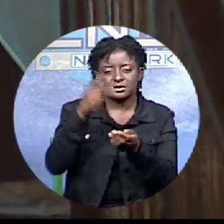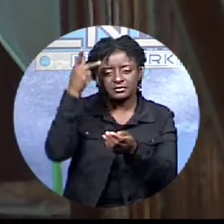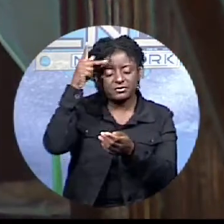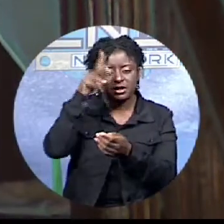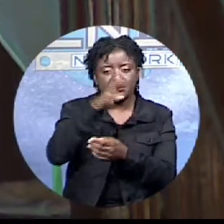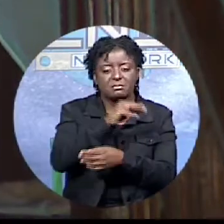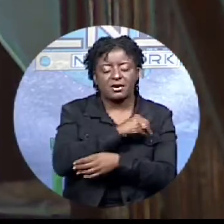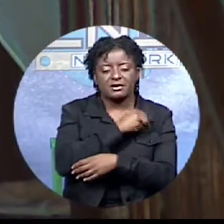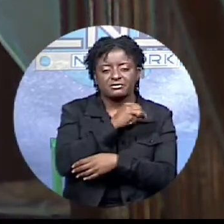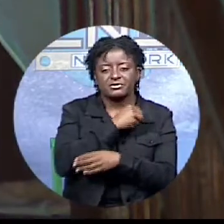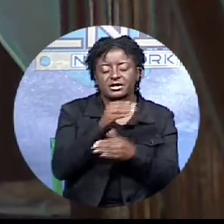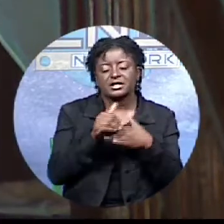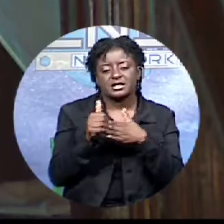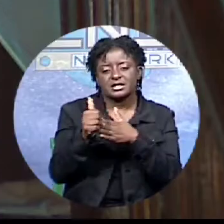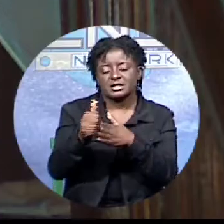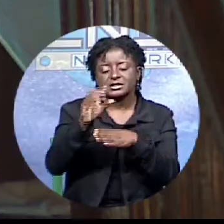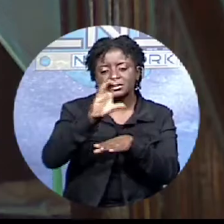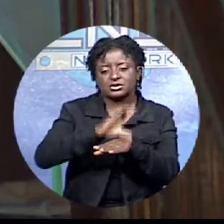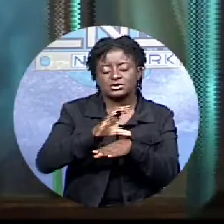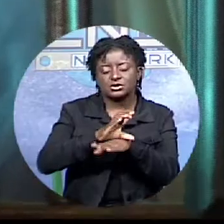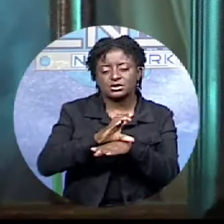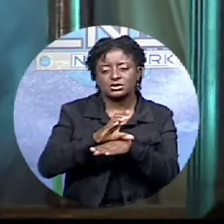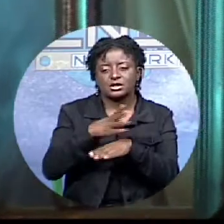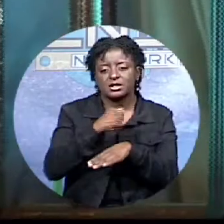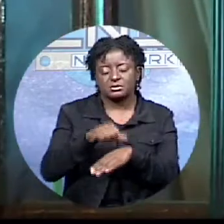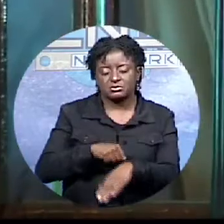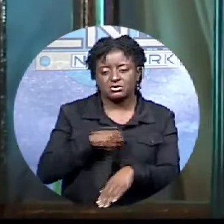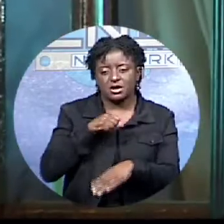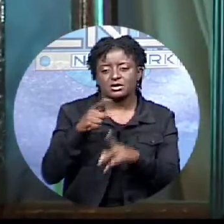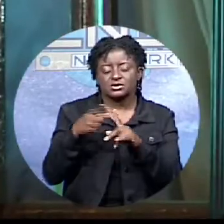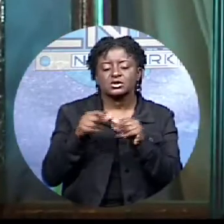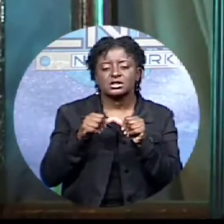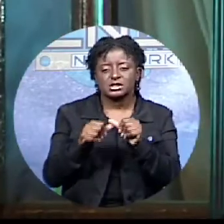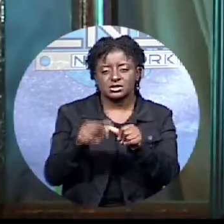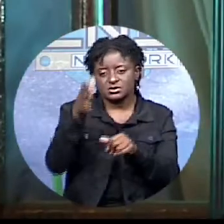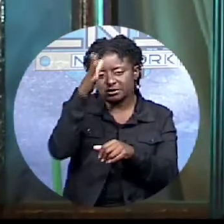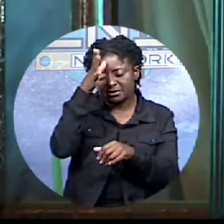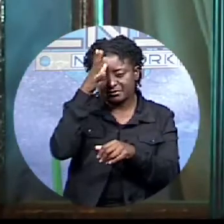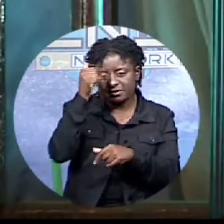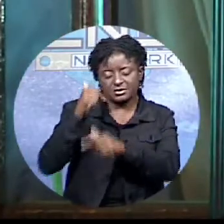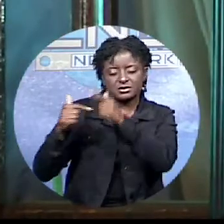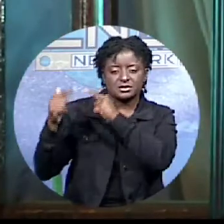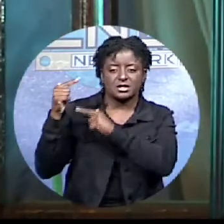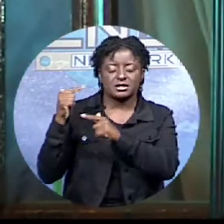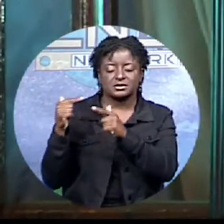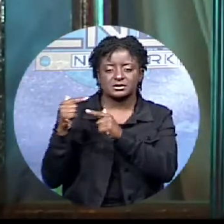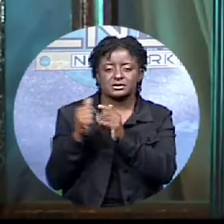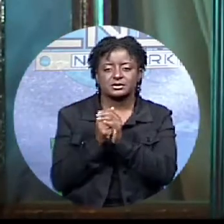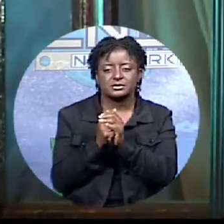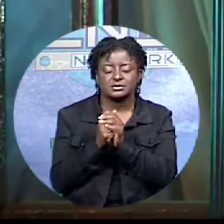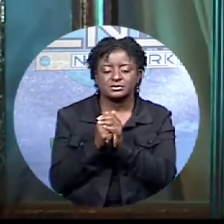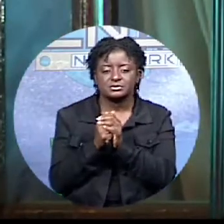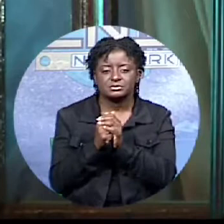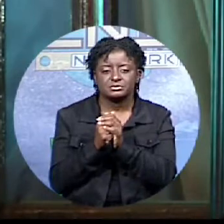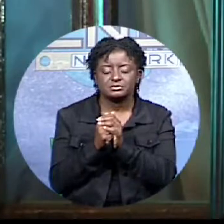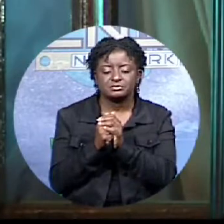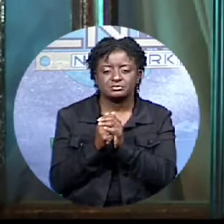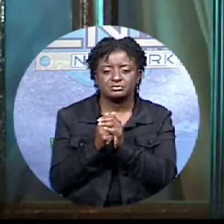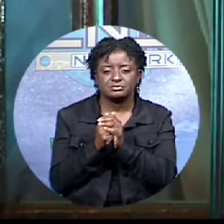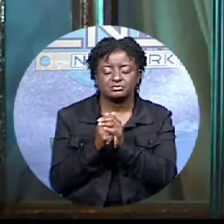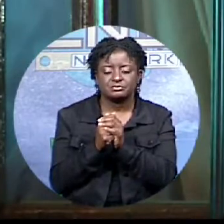carry on his father's legacy. But during the anniversary service yesterday, visiting Pastor Dr. Stephen Nash of Dallas,